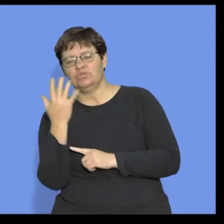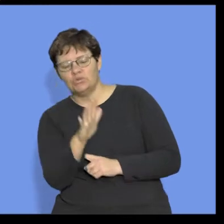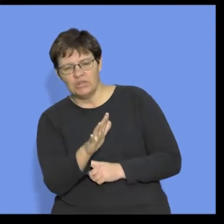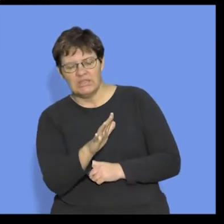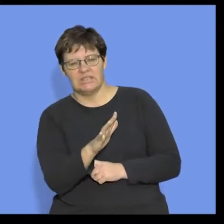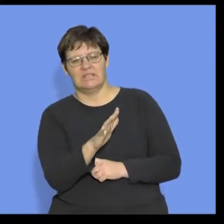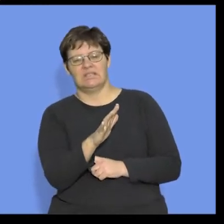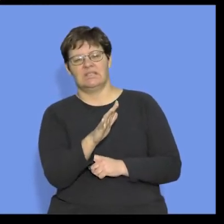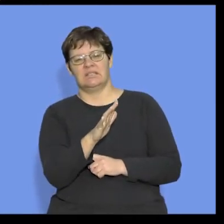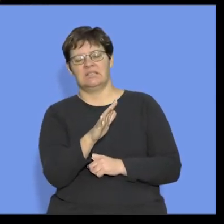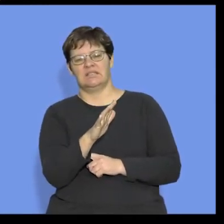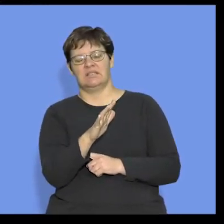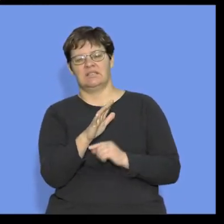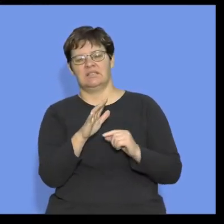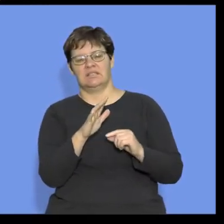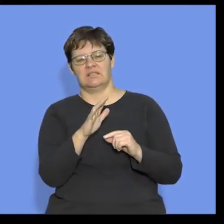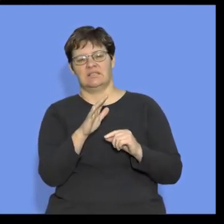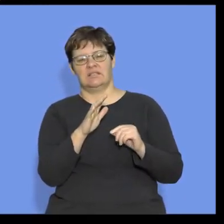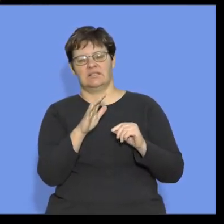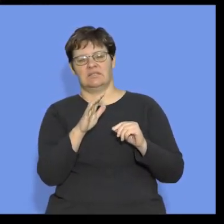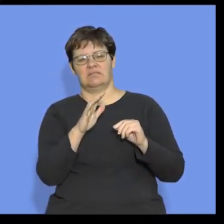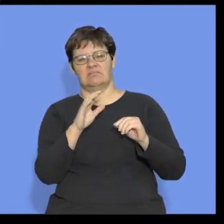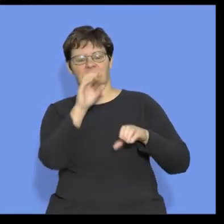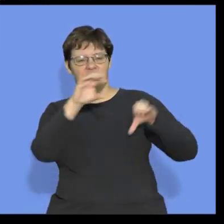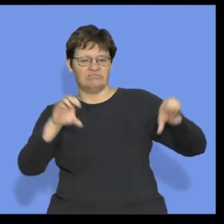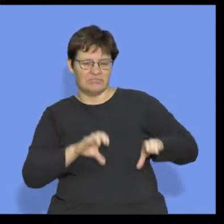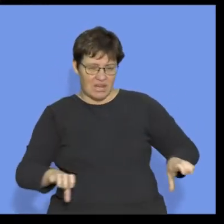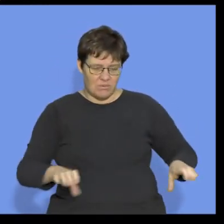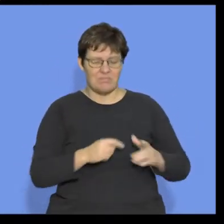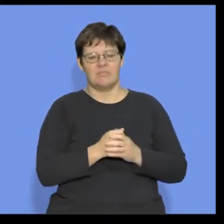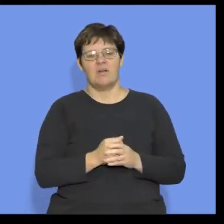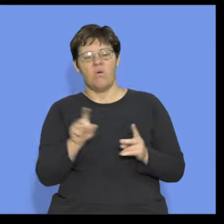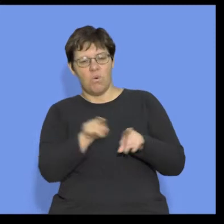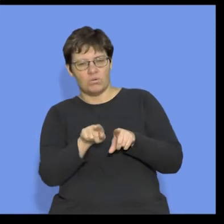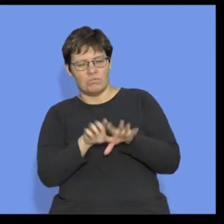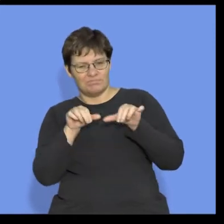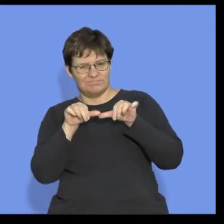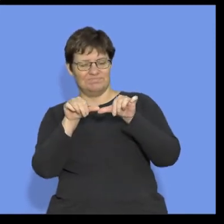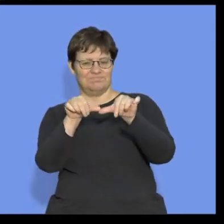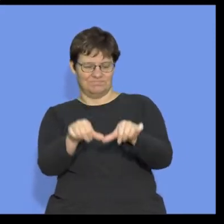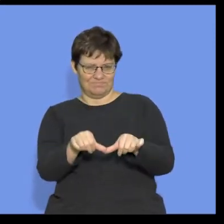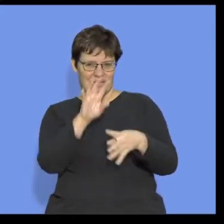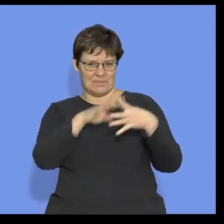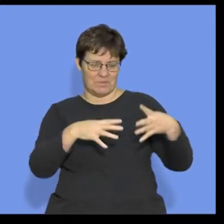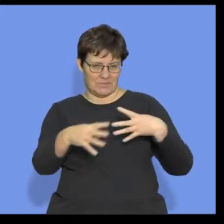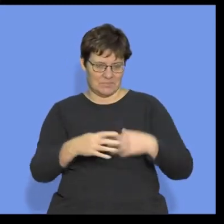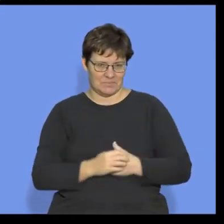diagram, and after looking at the tree diagram, we'll also look at the contingency